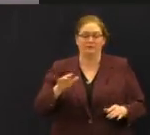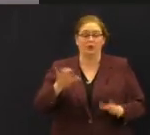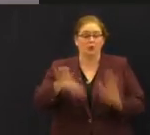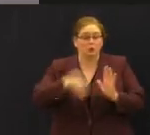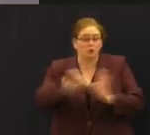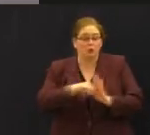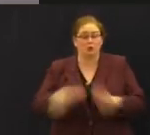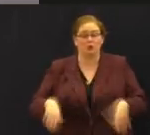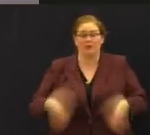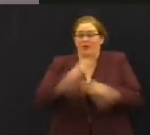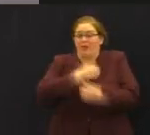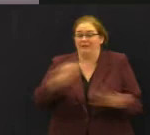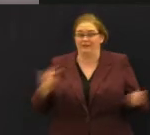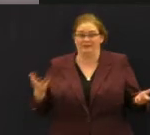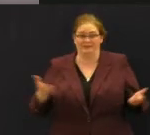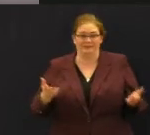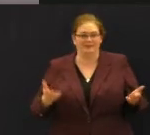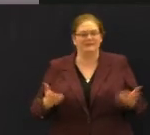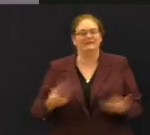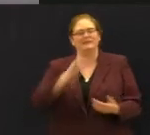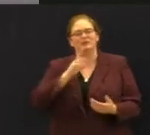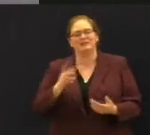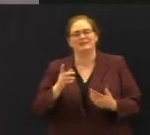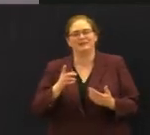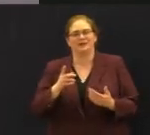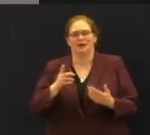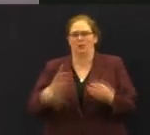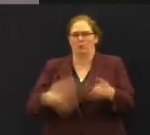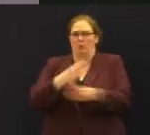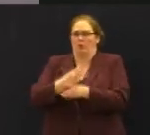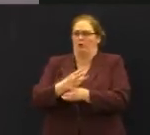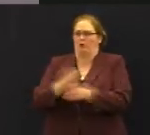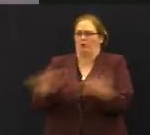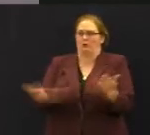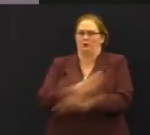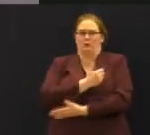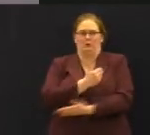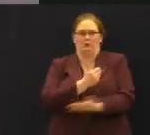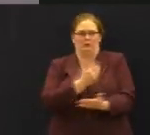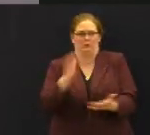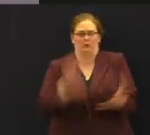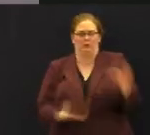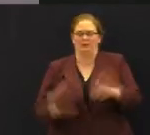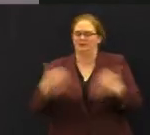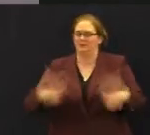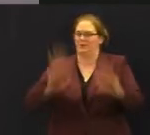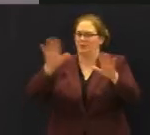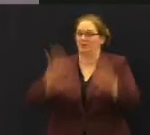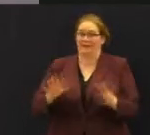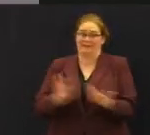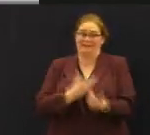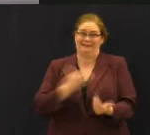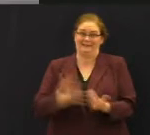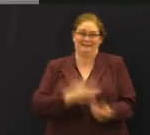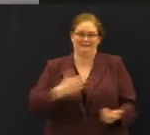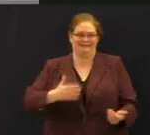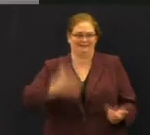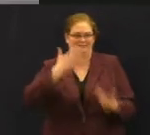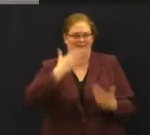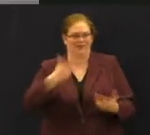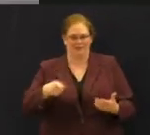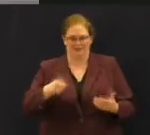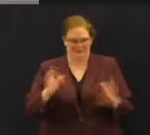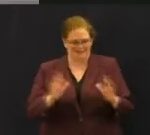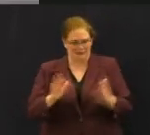YouTube. I love it. It's just a world all new to me. It's just so wonderful and so easy thanks to this little